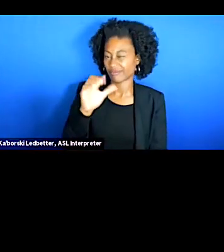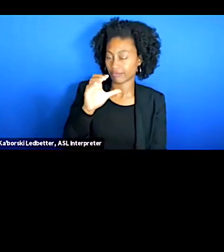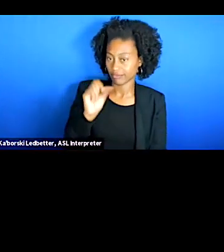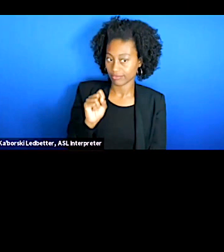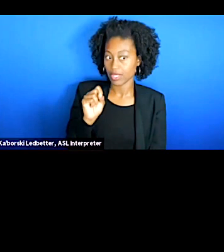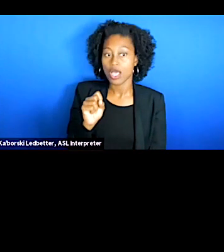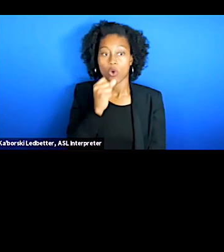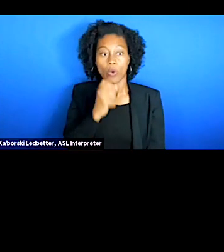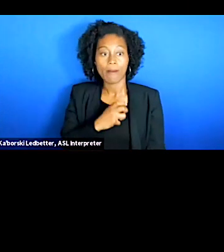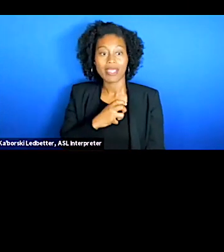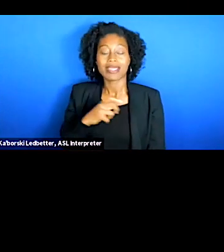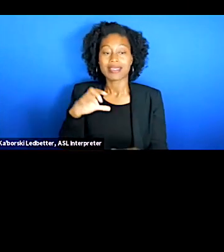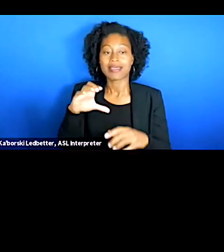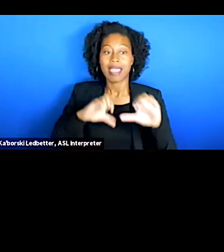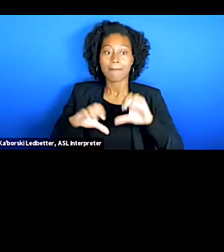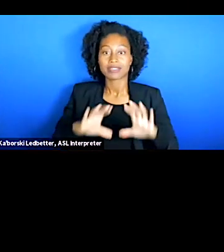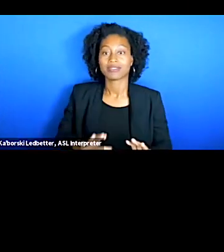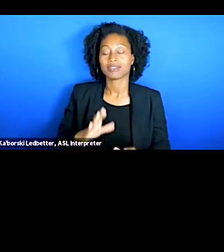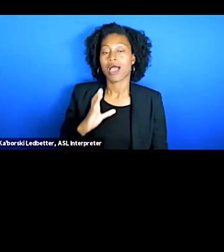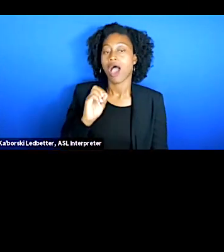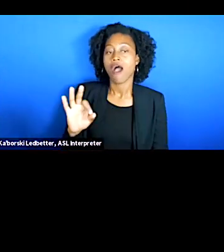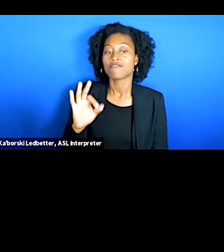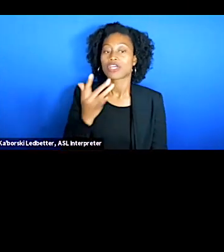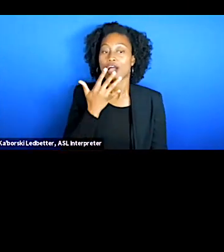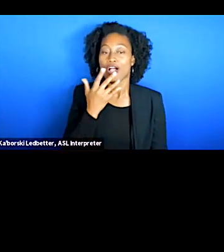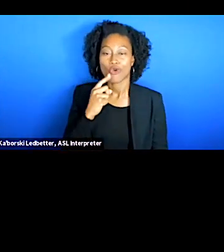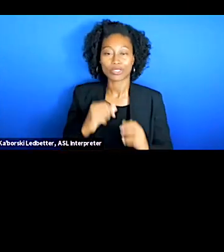Color organization was born at this event.